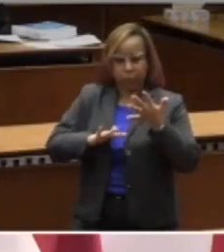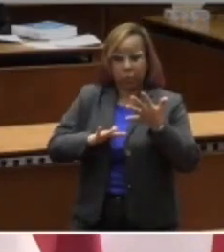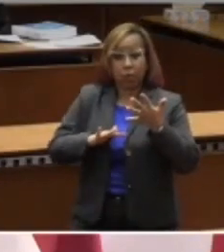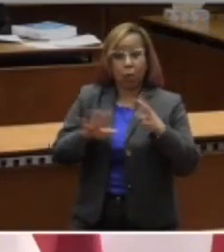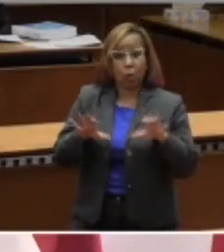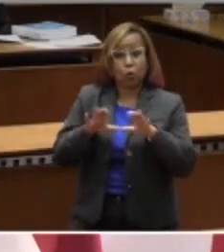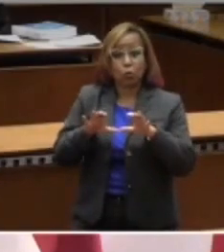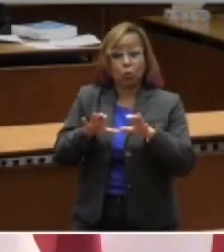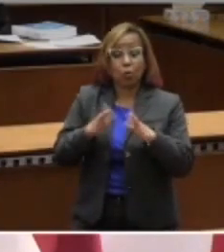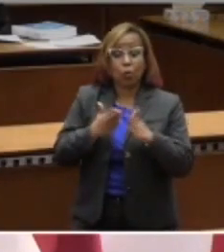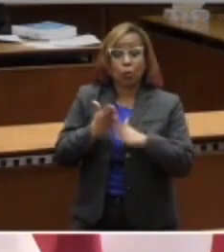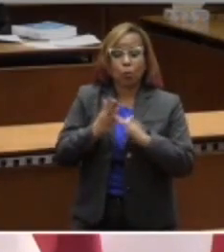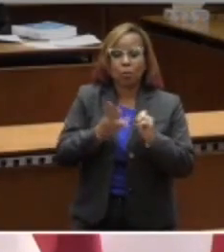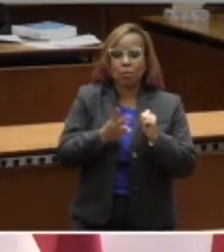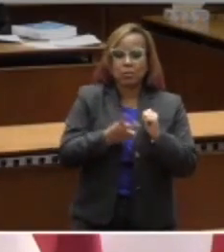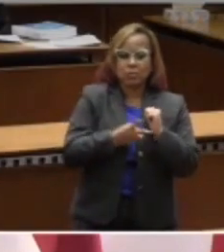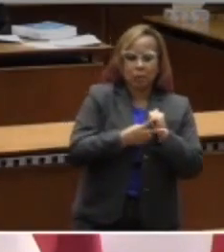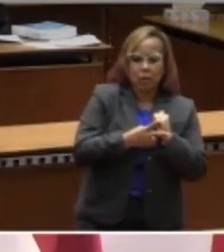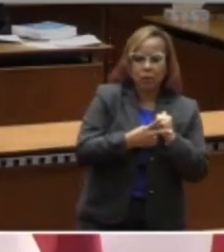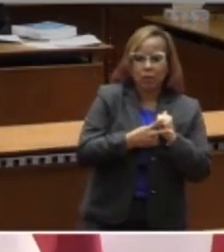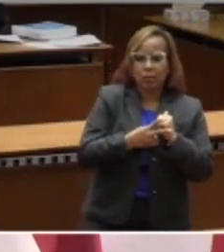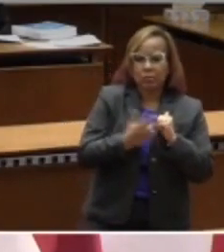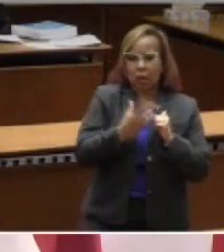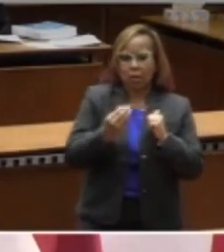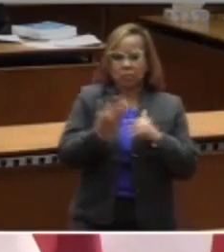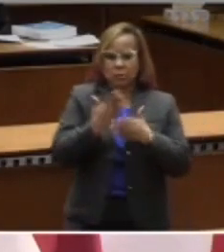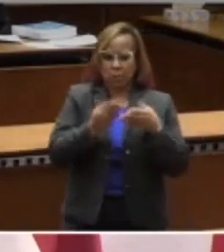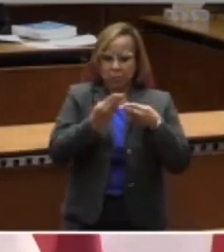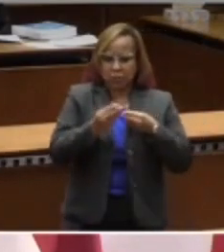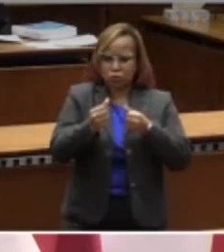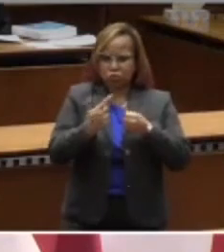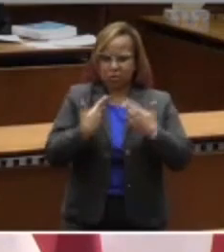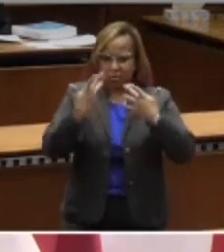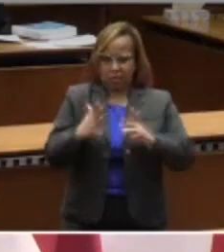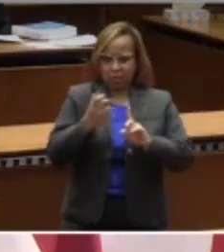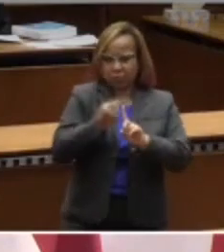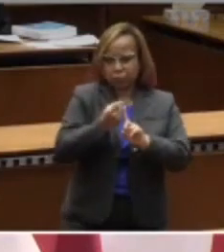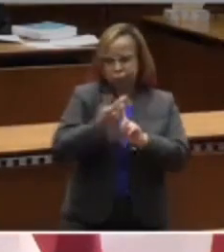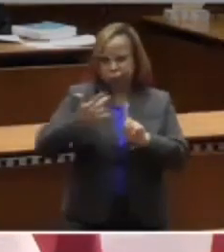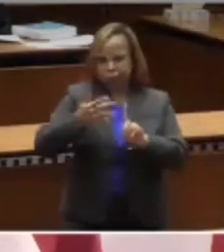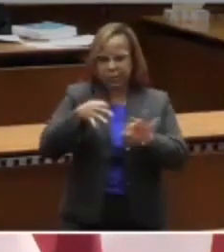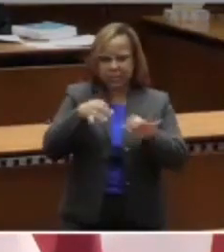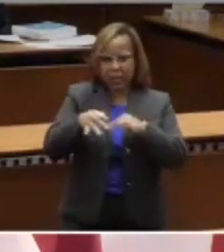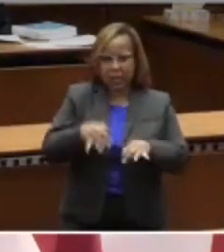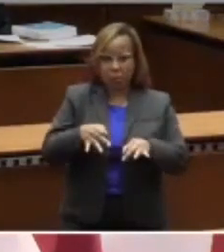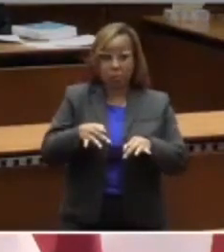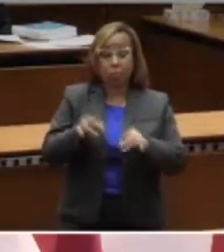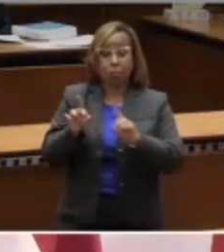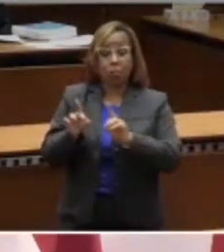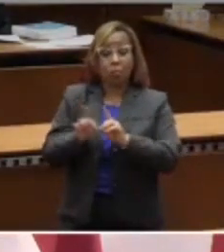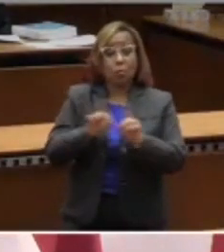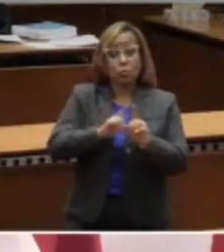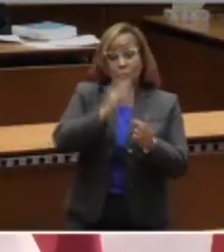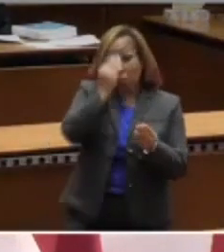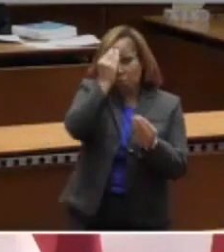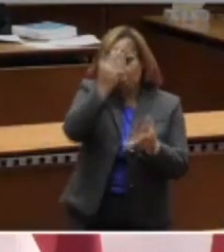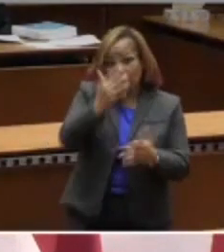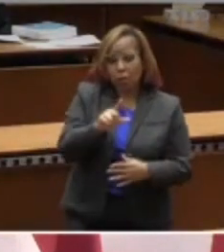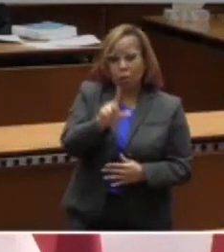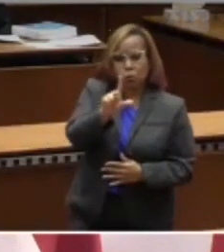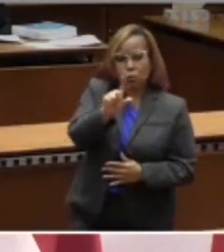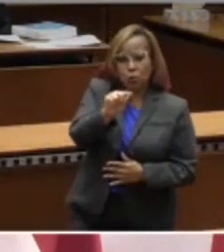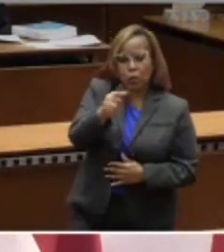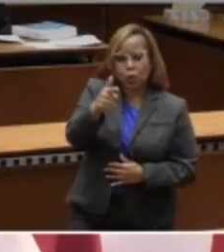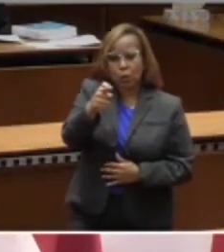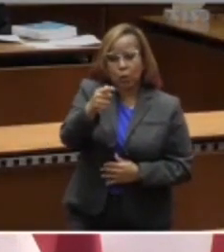the savings and efficiencies that I have detailed. To also plug our